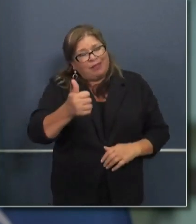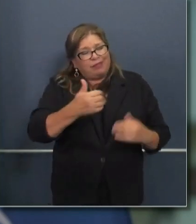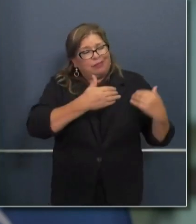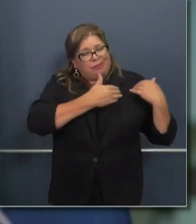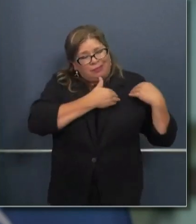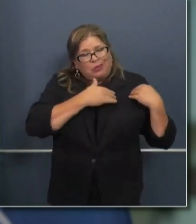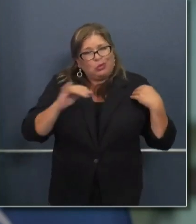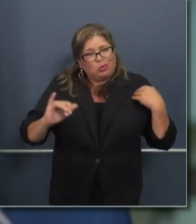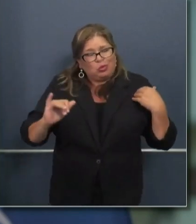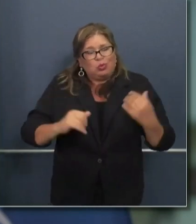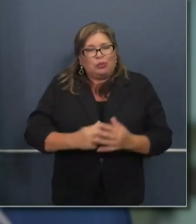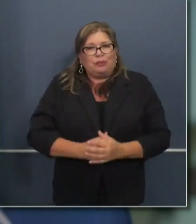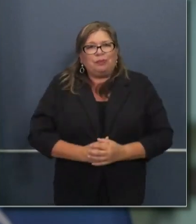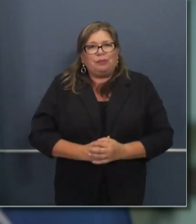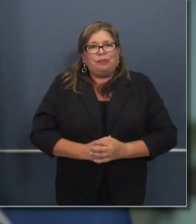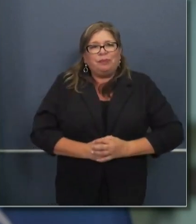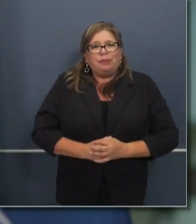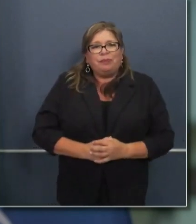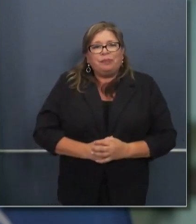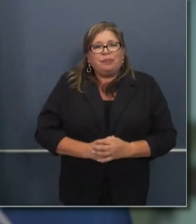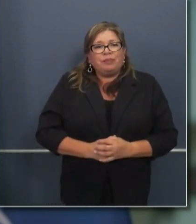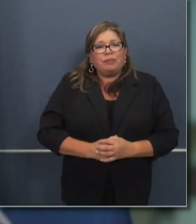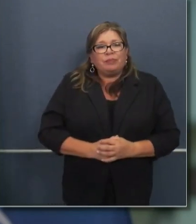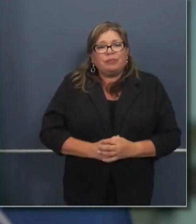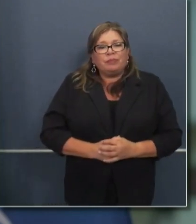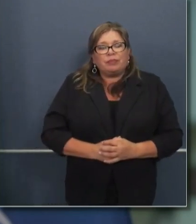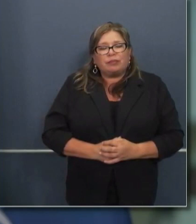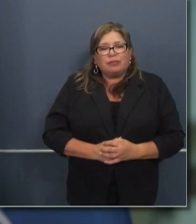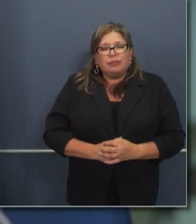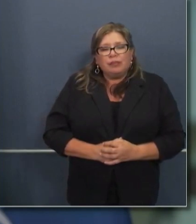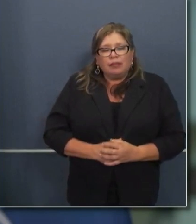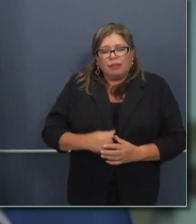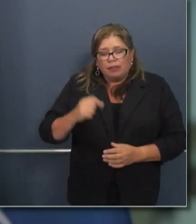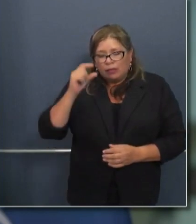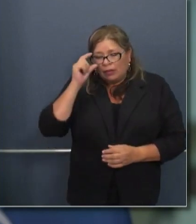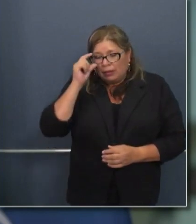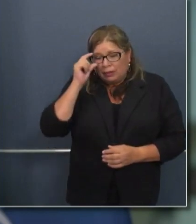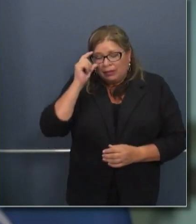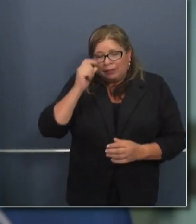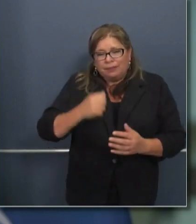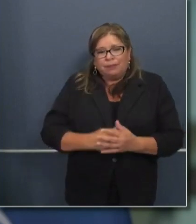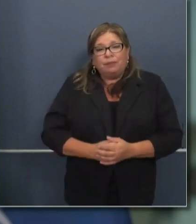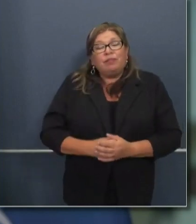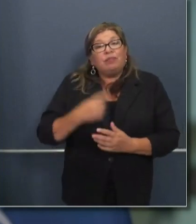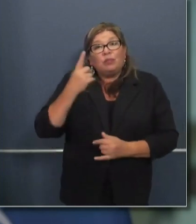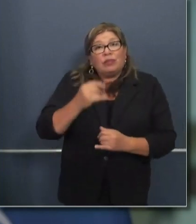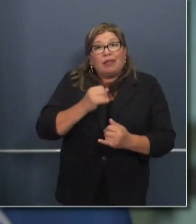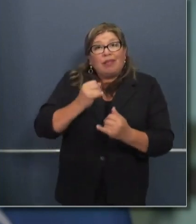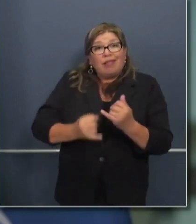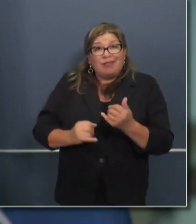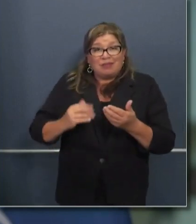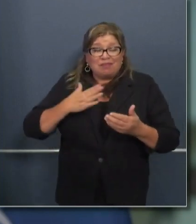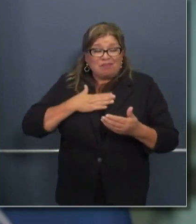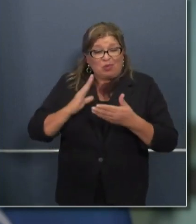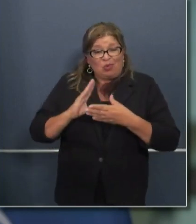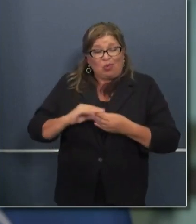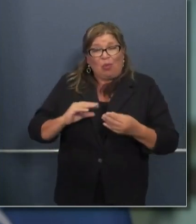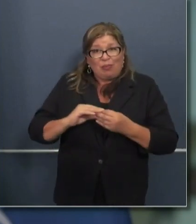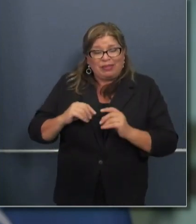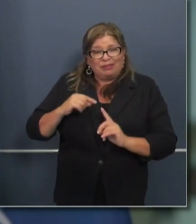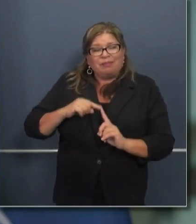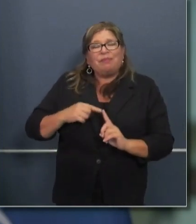stay-at-home order. Final comment, because it's a point of pride, I want to just thank those